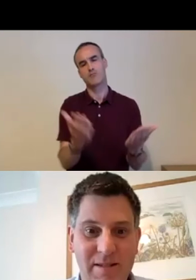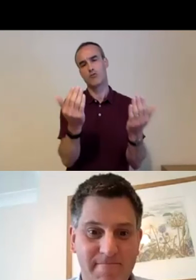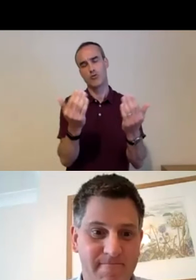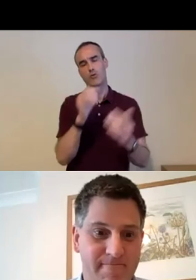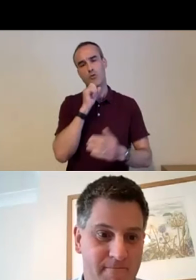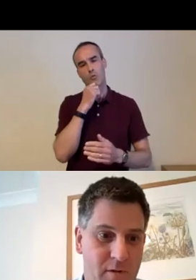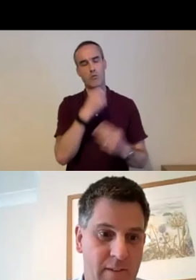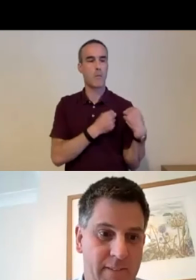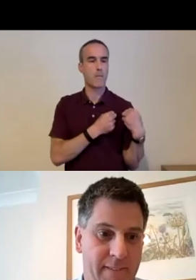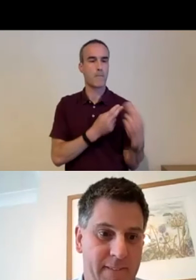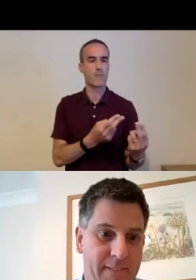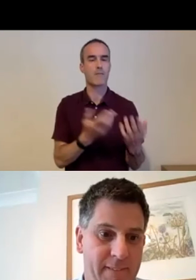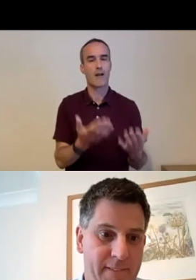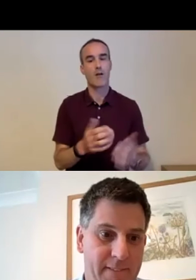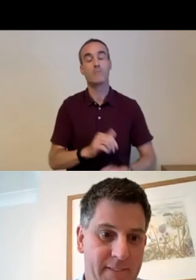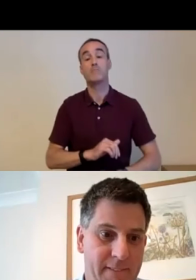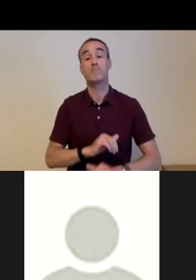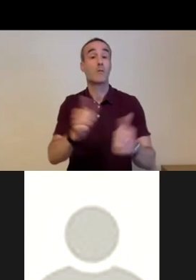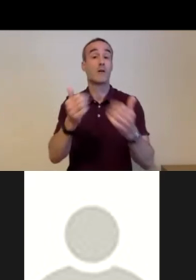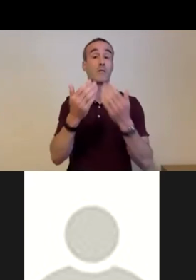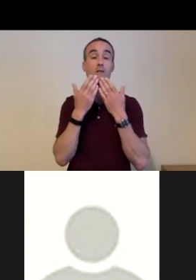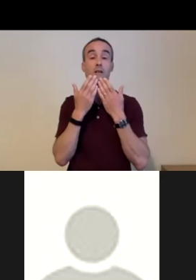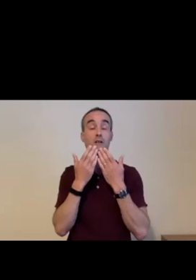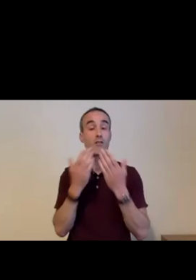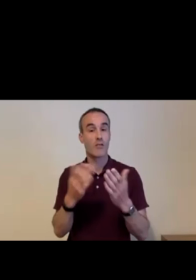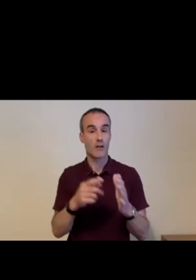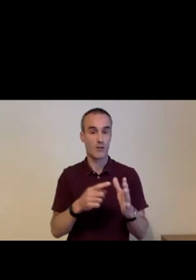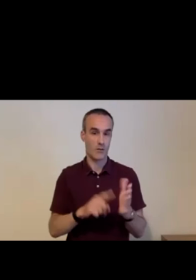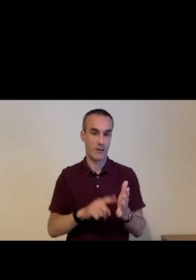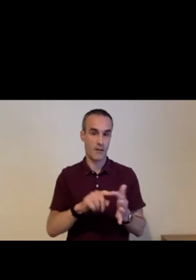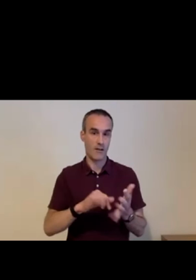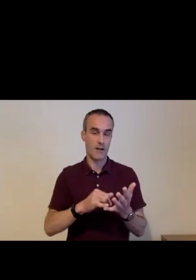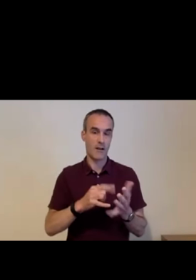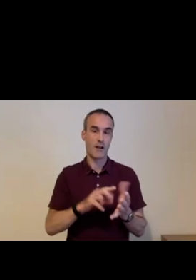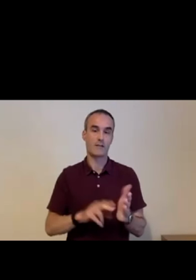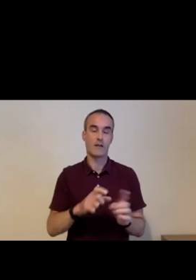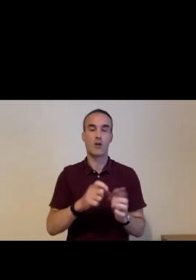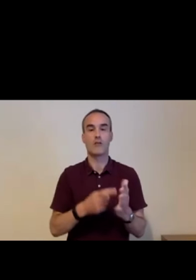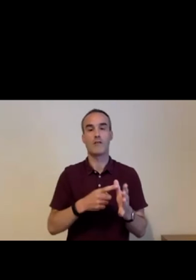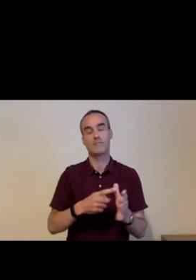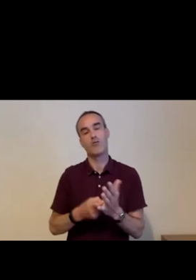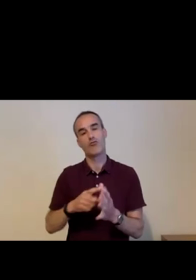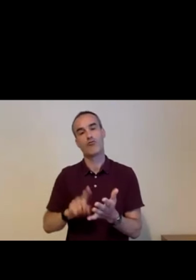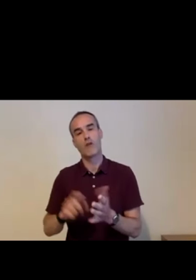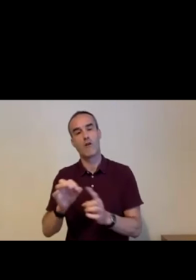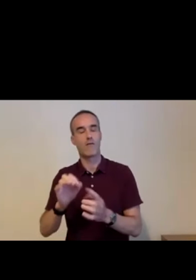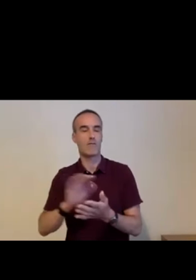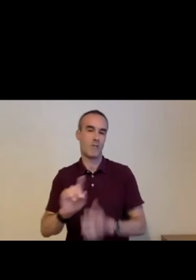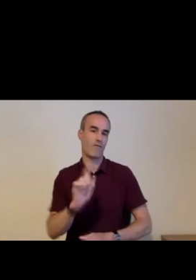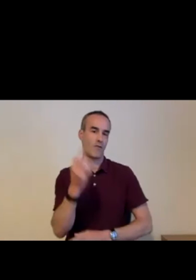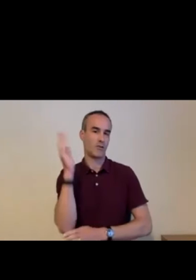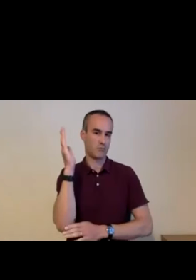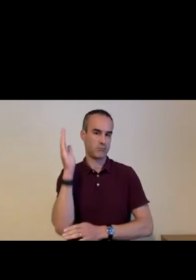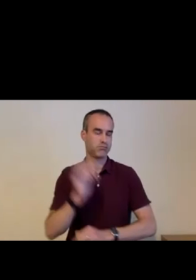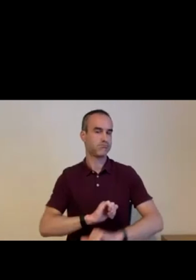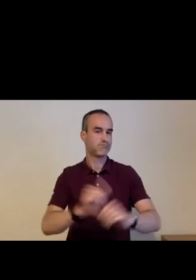David. Thank you, Ralph, and thank you, Alessandra. It's a pleasure to be the opening speaker and to give us